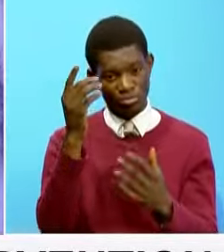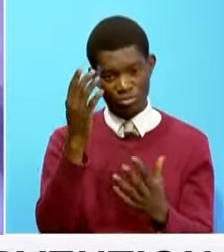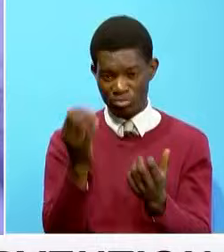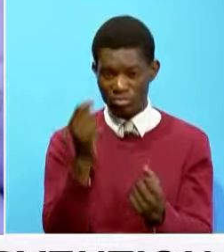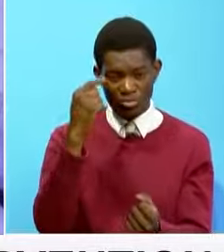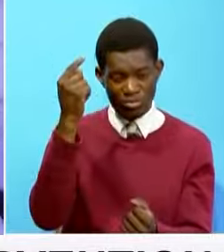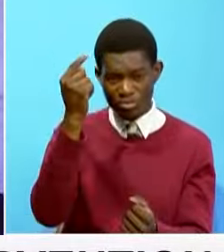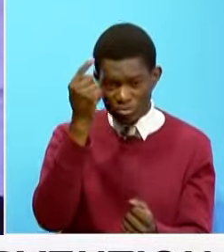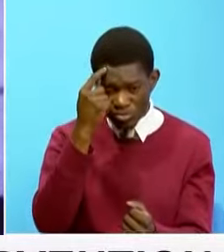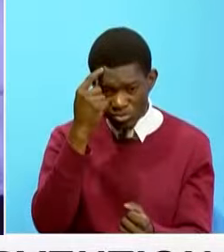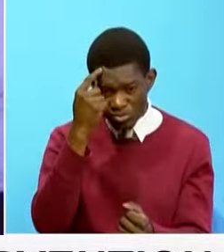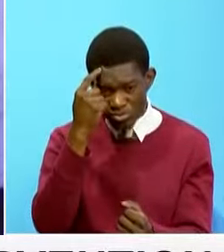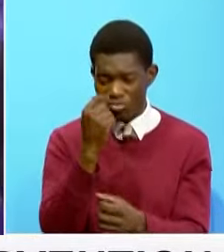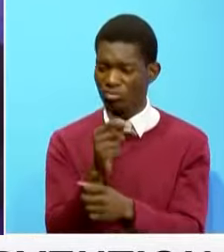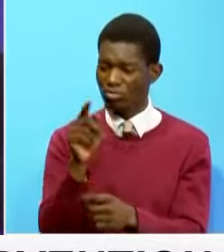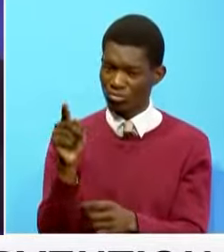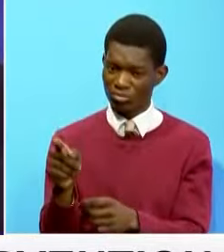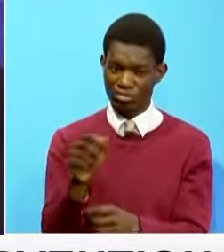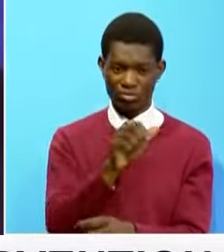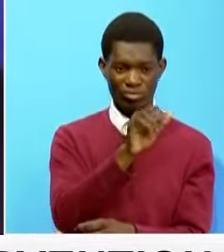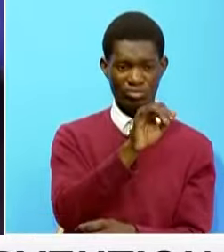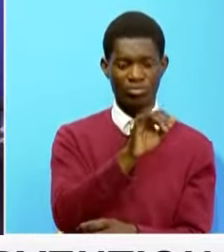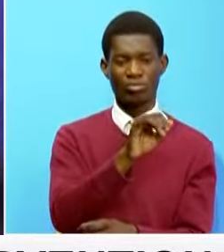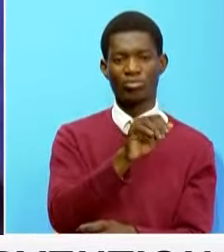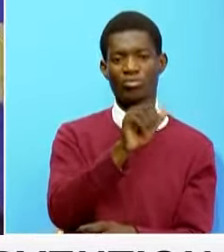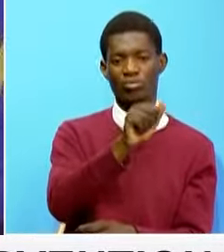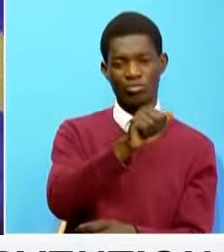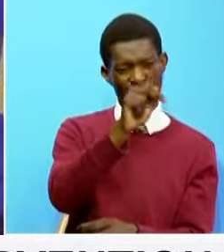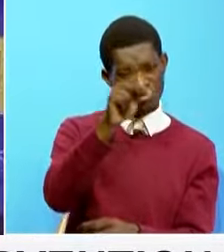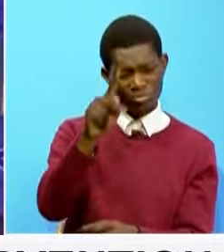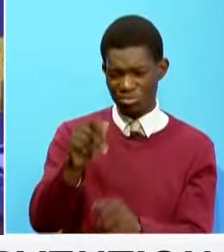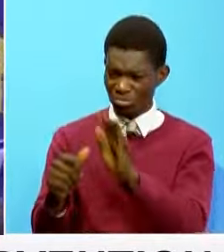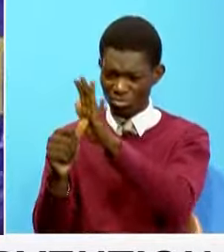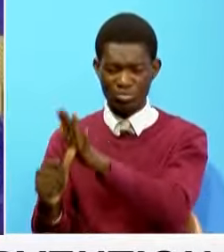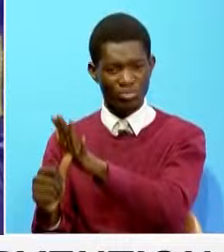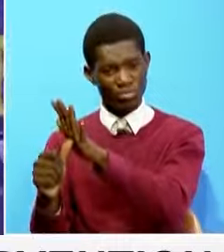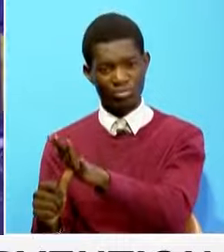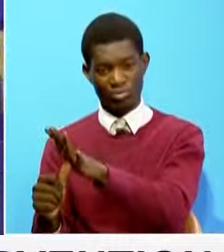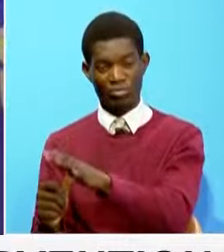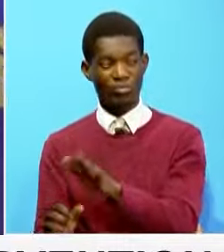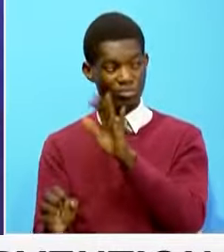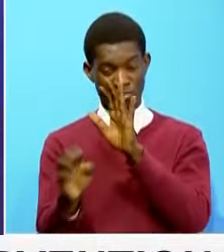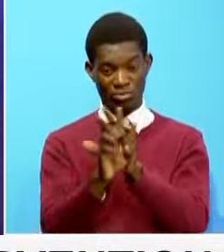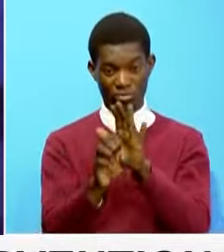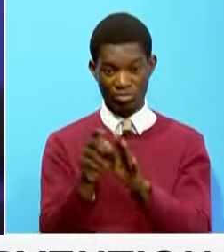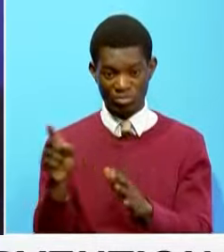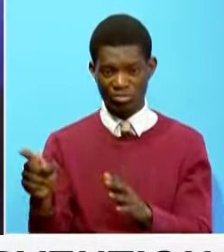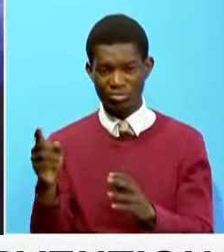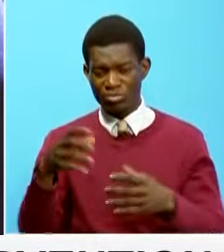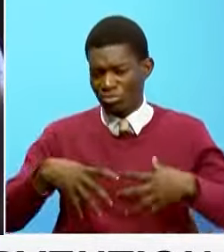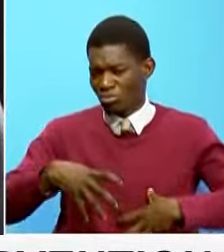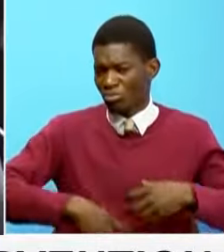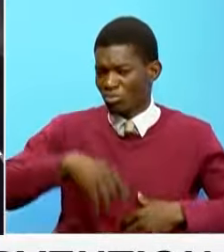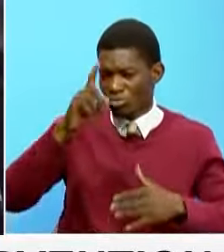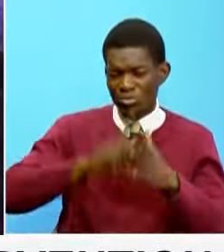alleged exploitation by the online platforms. The main concern among the drivers is low fares and security,